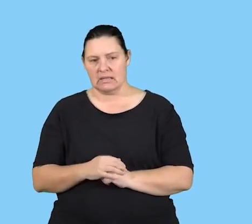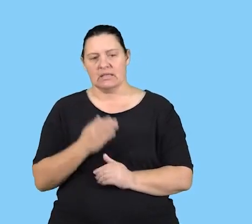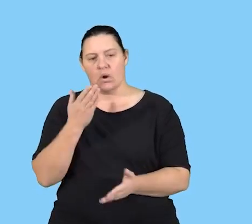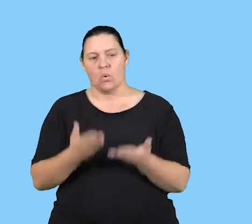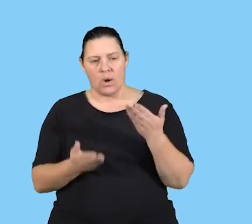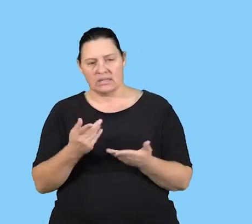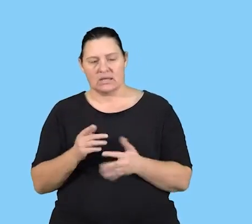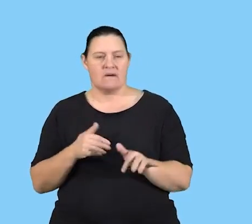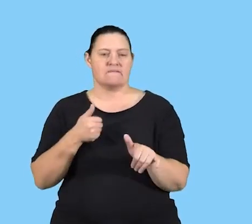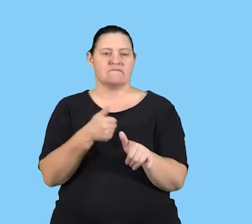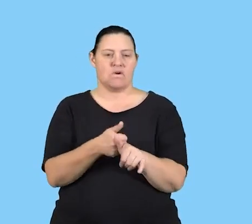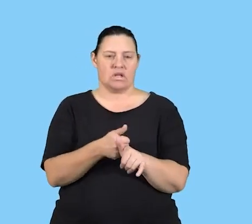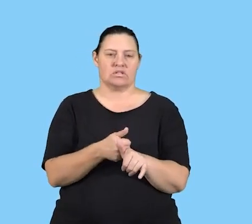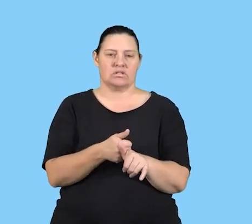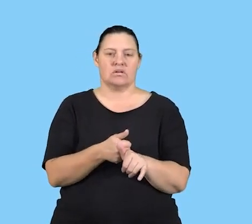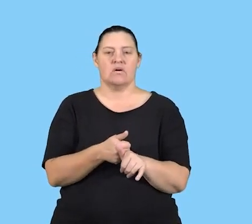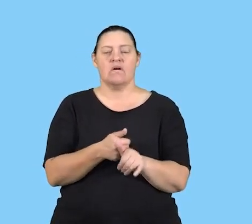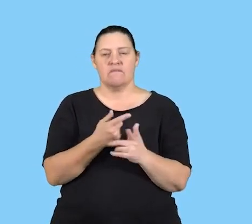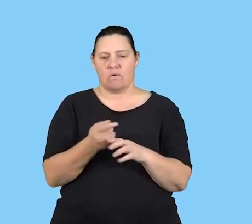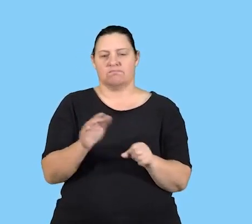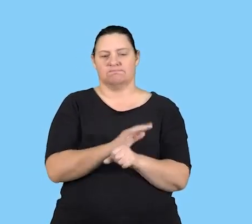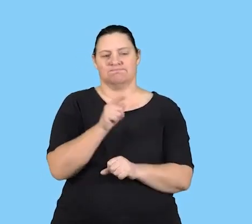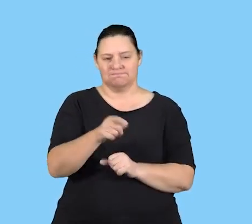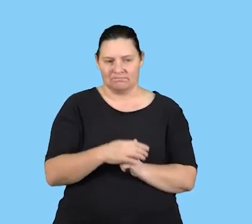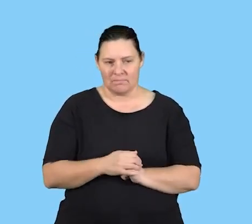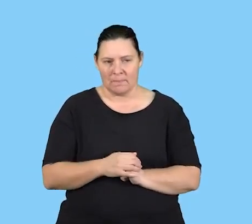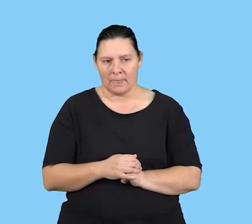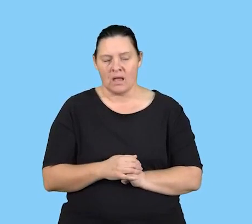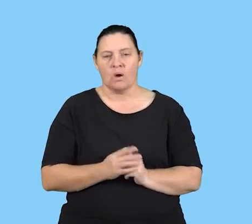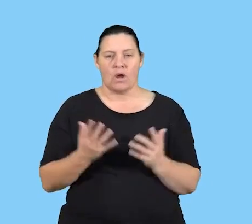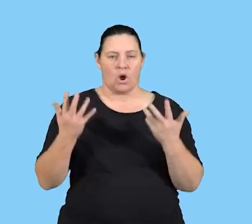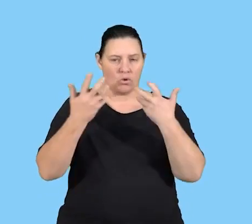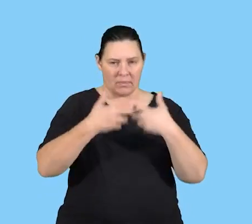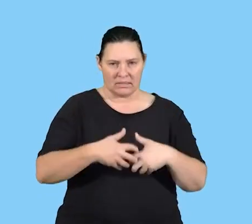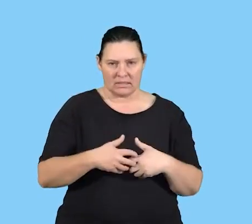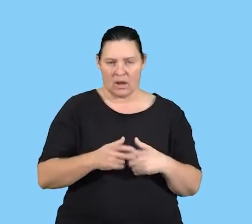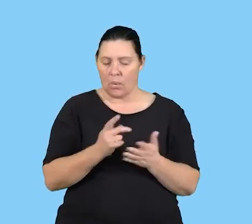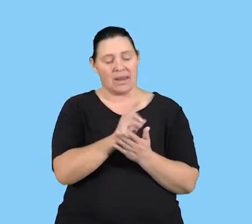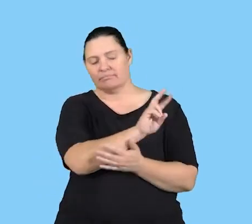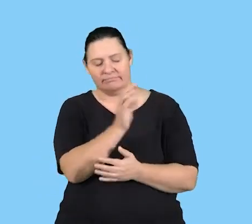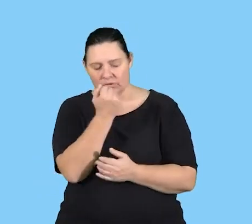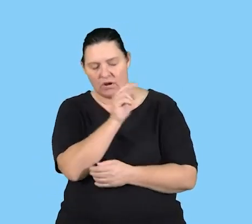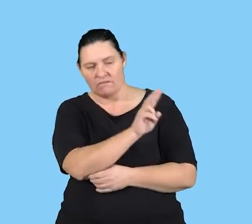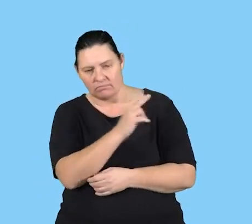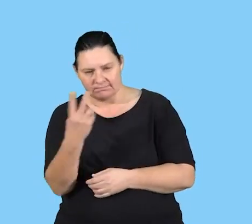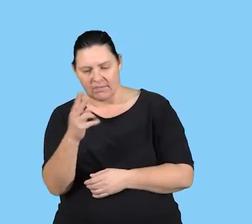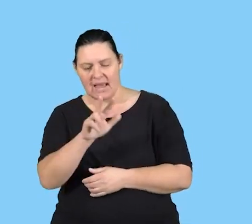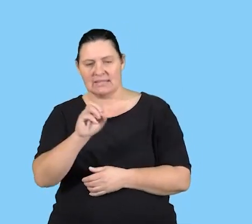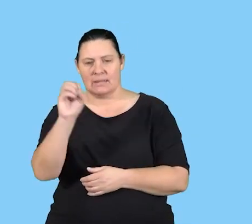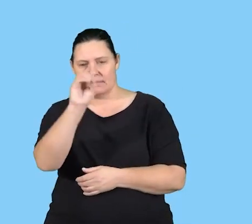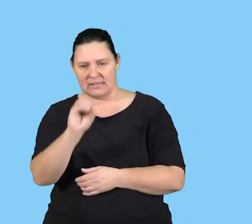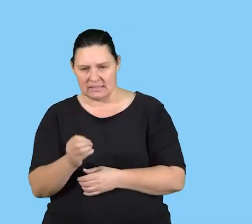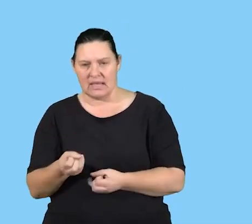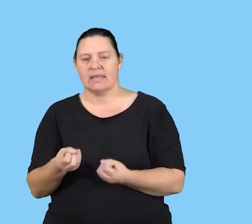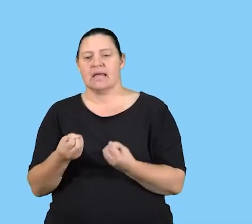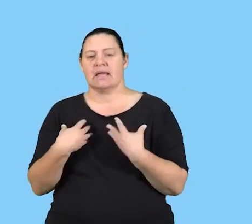the weightings according to the abridged section 4. And then when they are converted to 80%, they